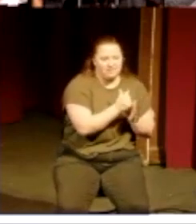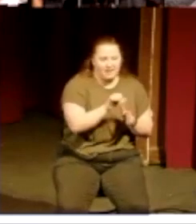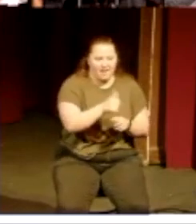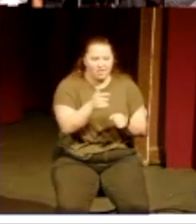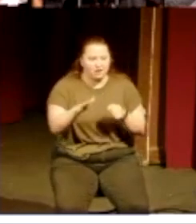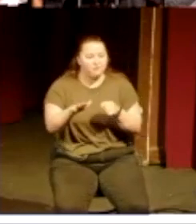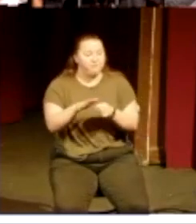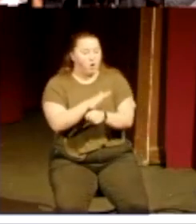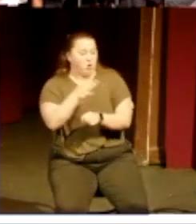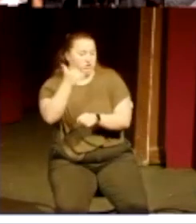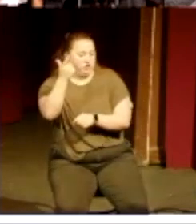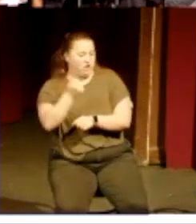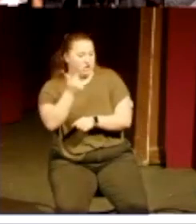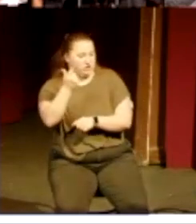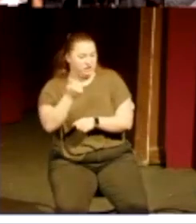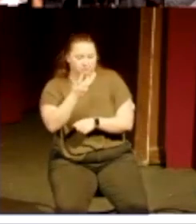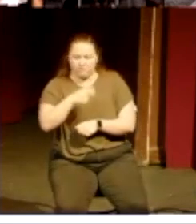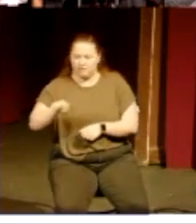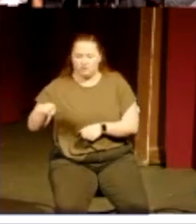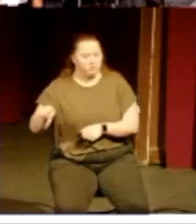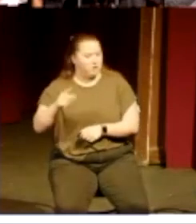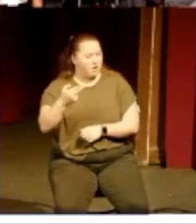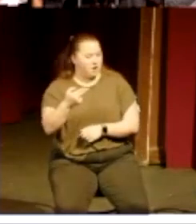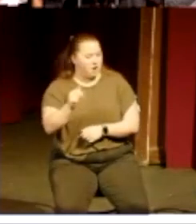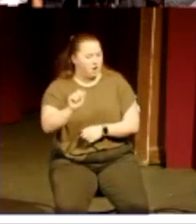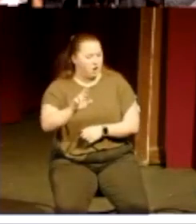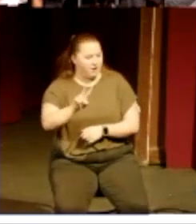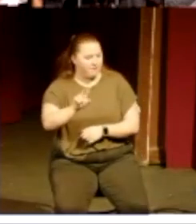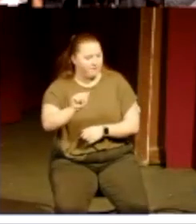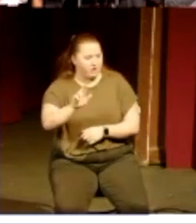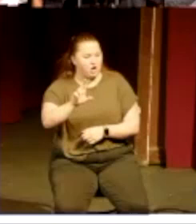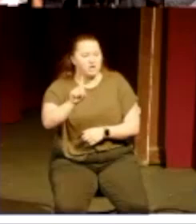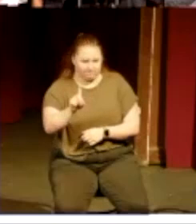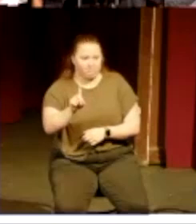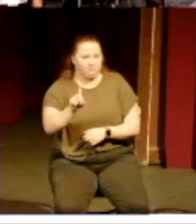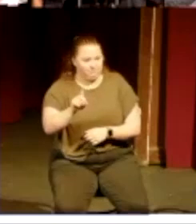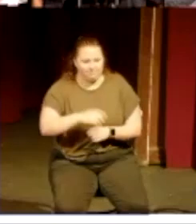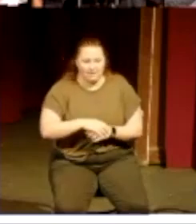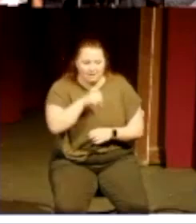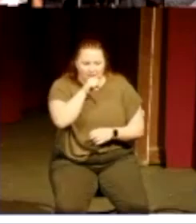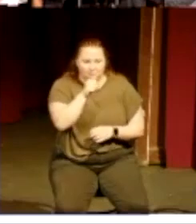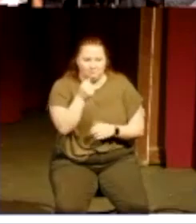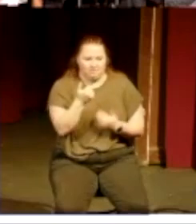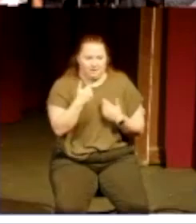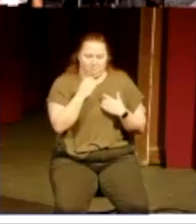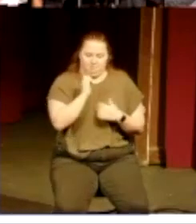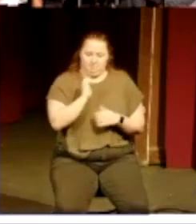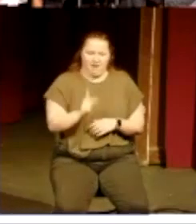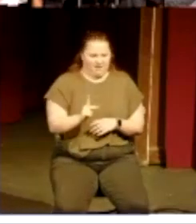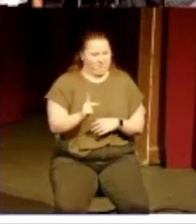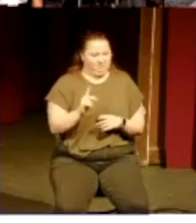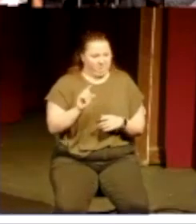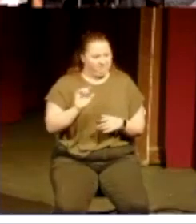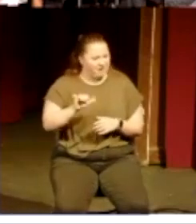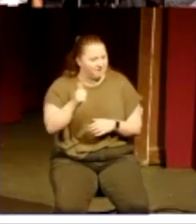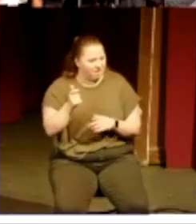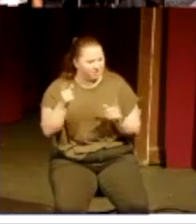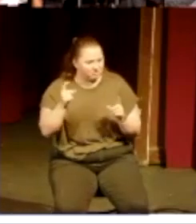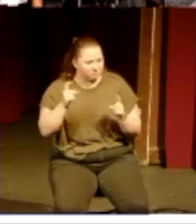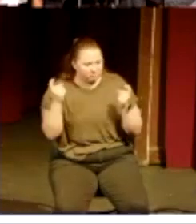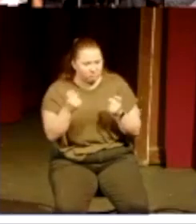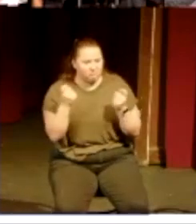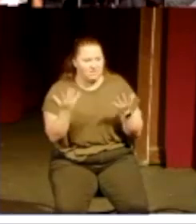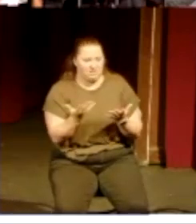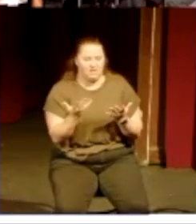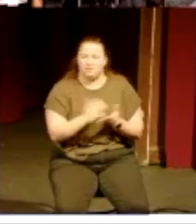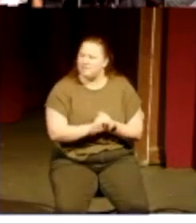Harvard where he's completed his master's degree. Fabulous story. I'd love to have him back for one of our convocations. In fact, I'd